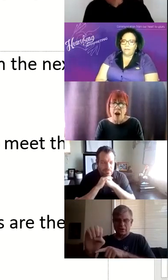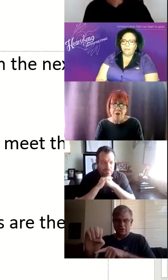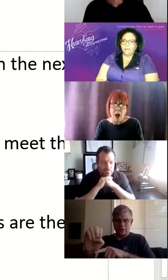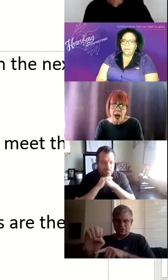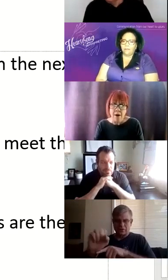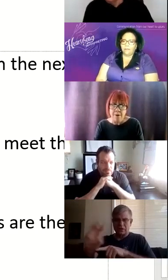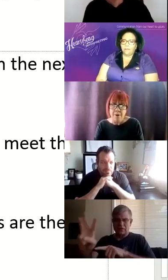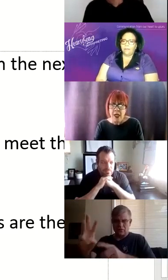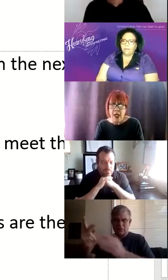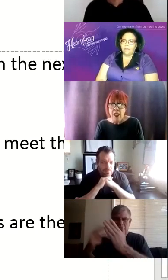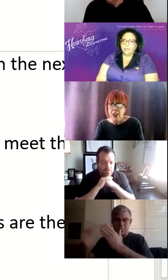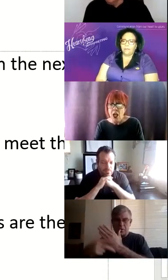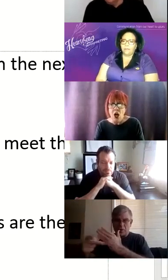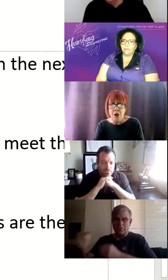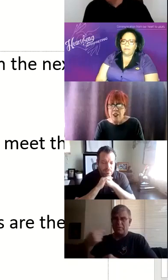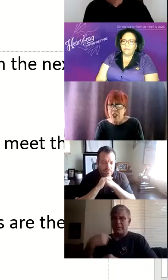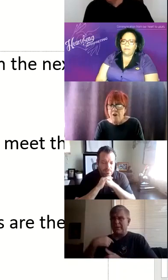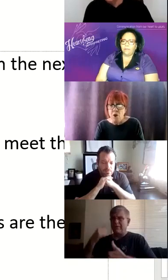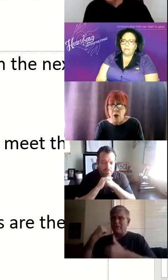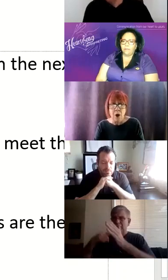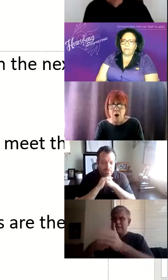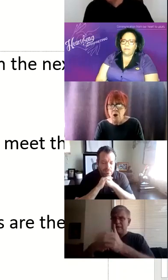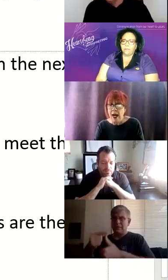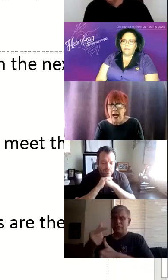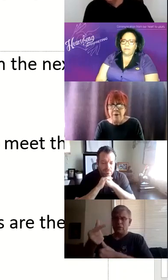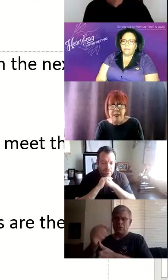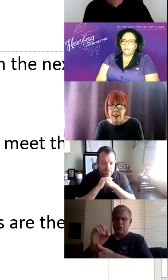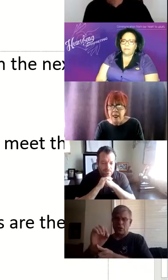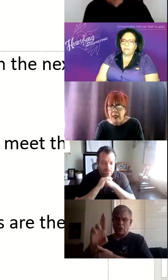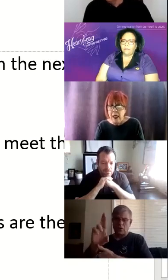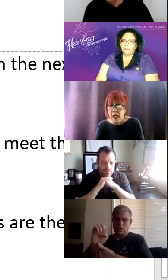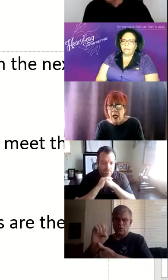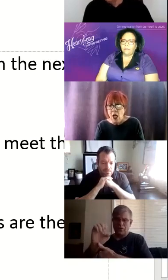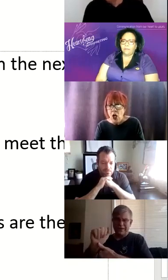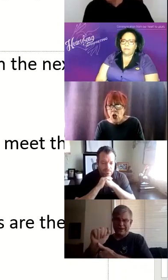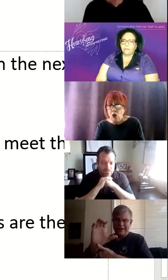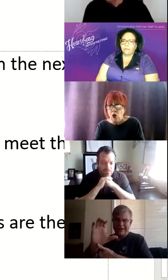the software, you know, the software programs,